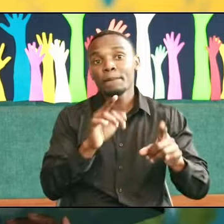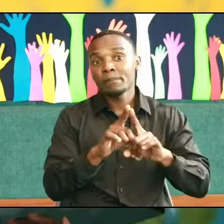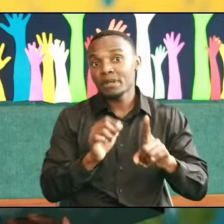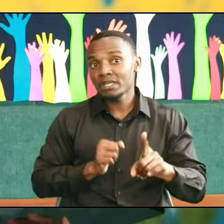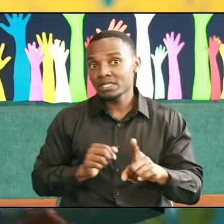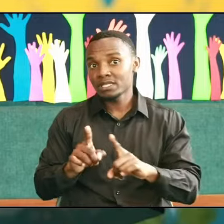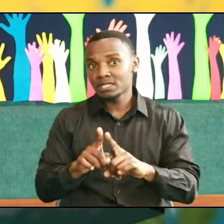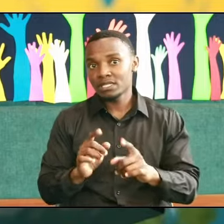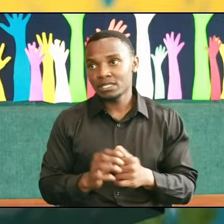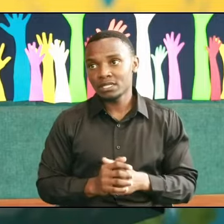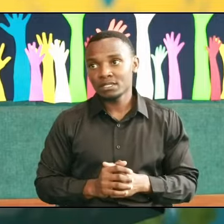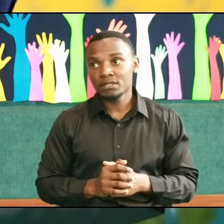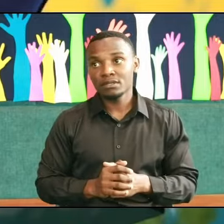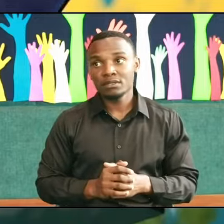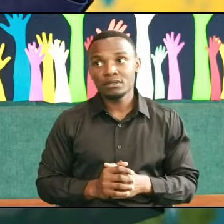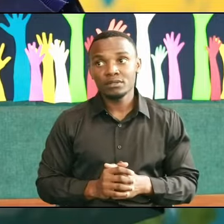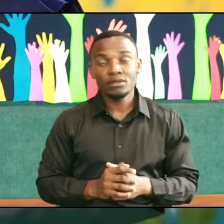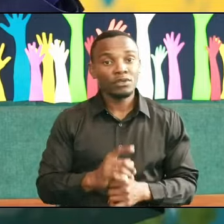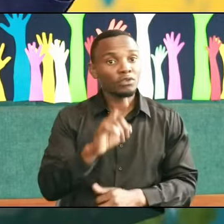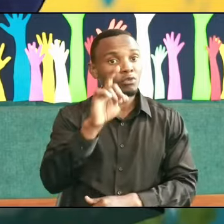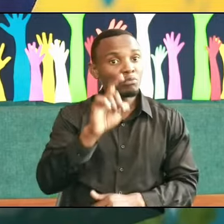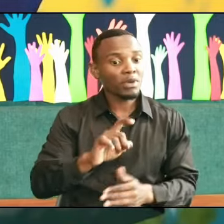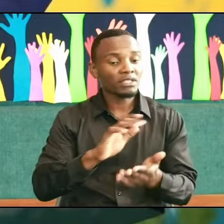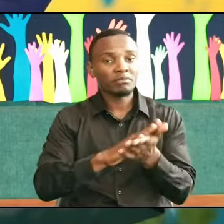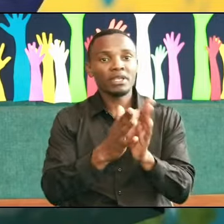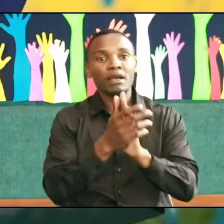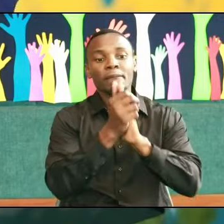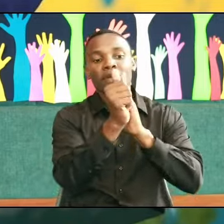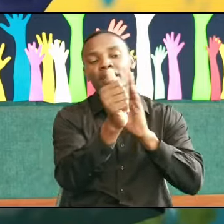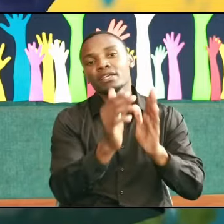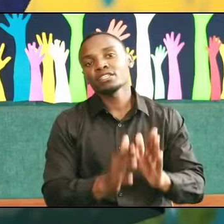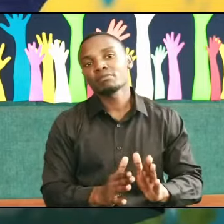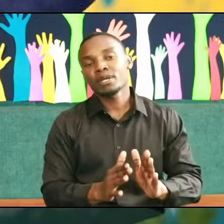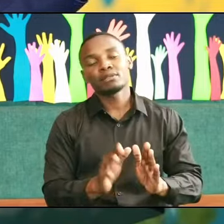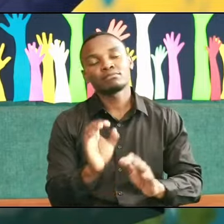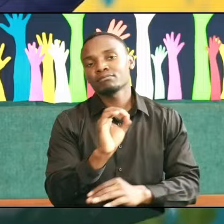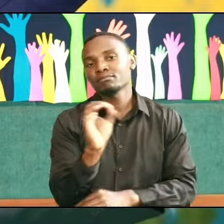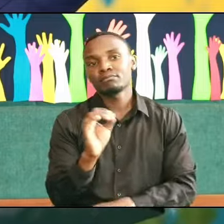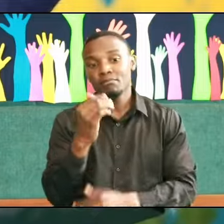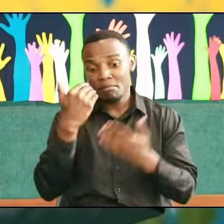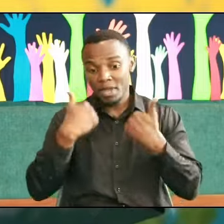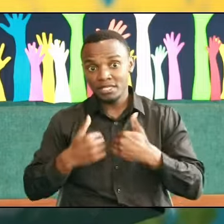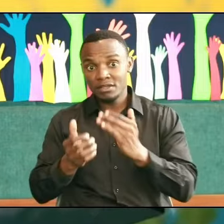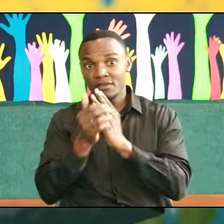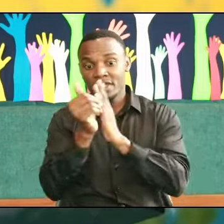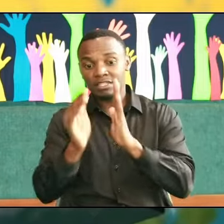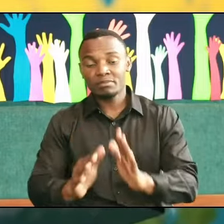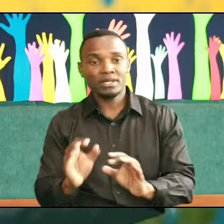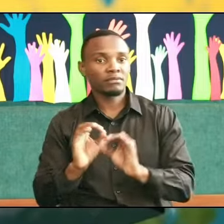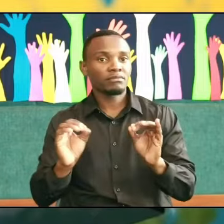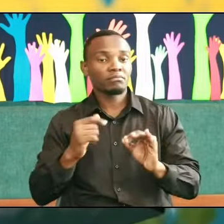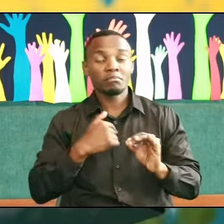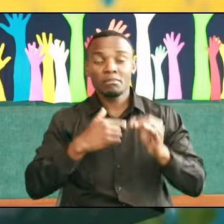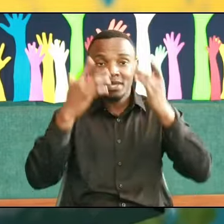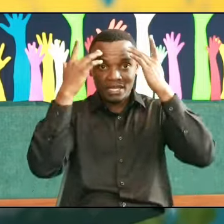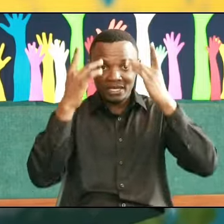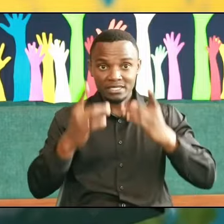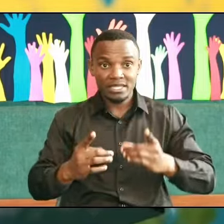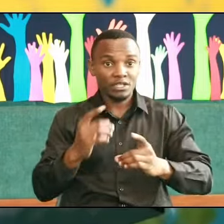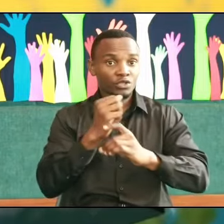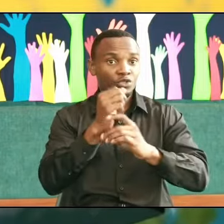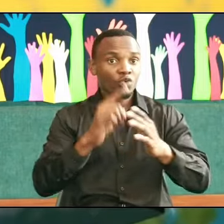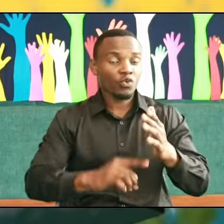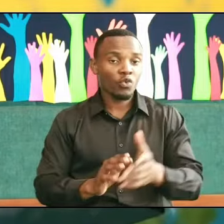sisters, you don't have to be an expert. I'm not an expert in anything here. I just decided I'll